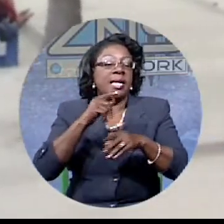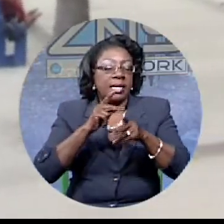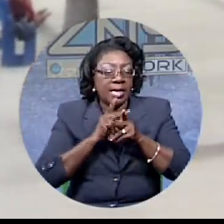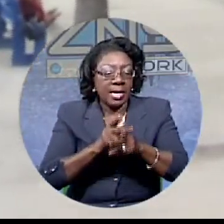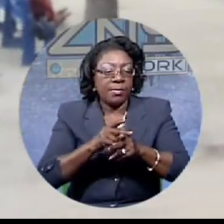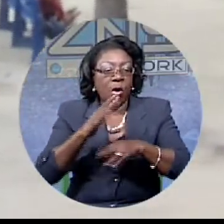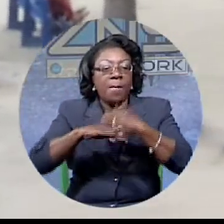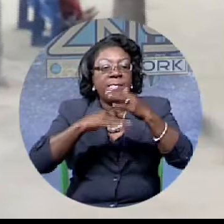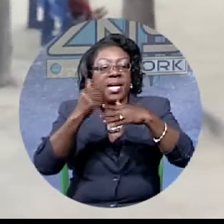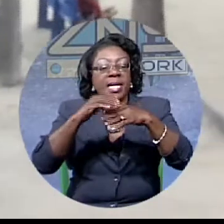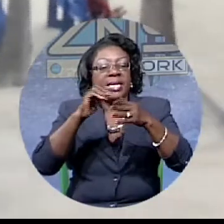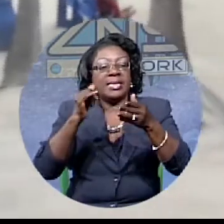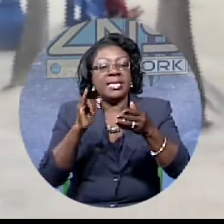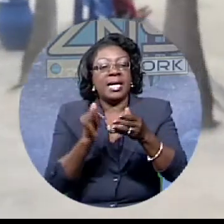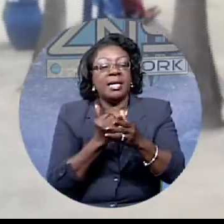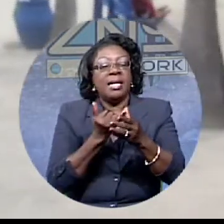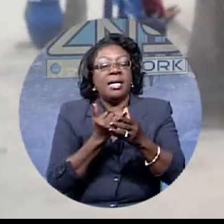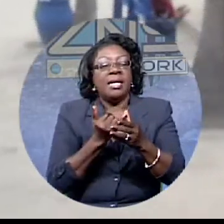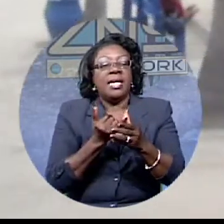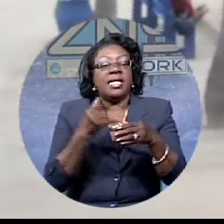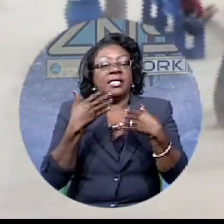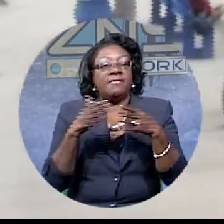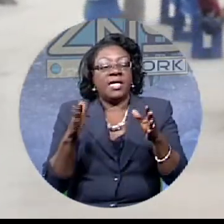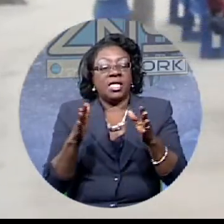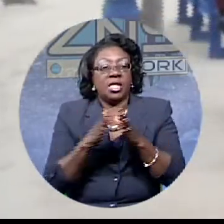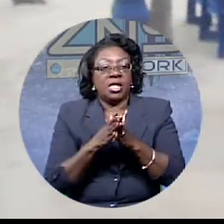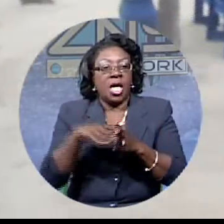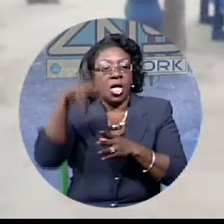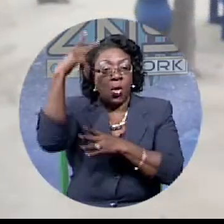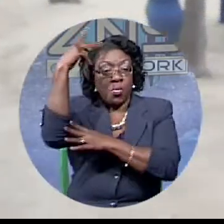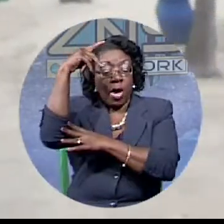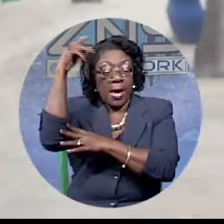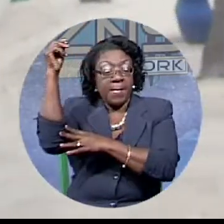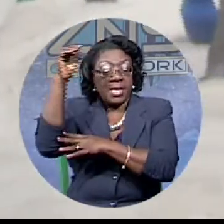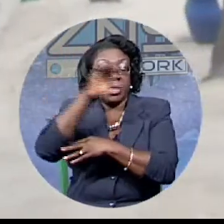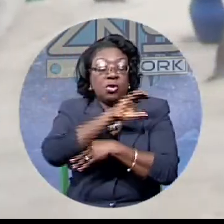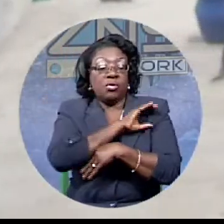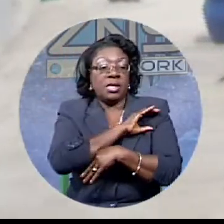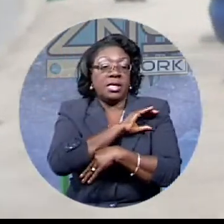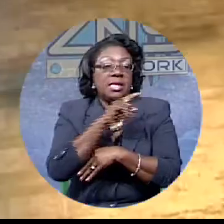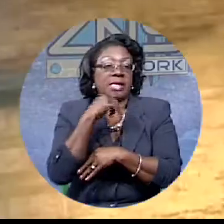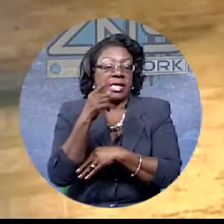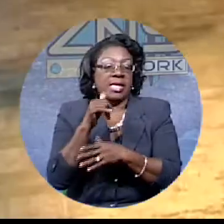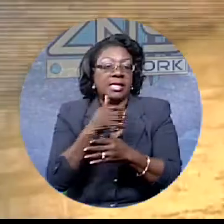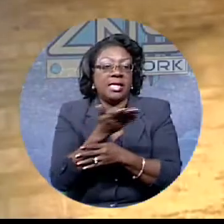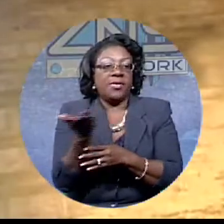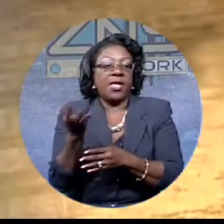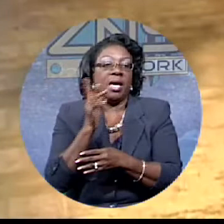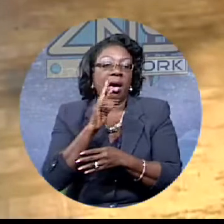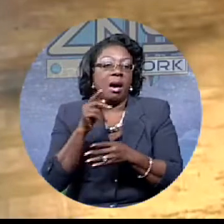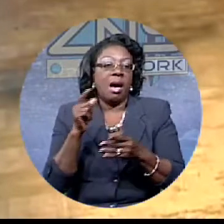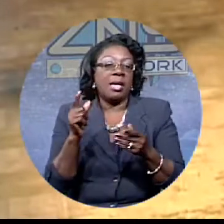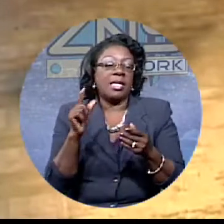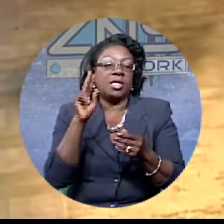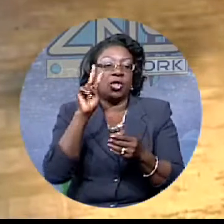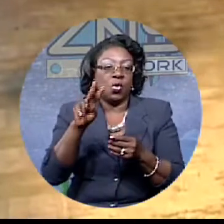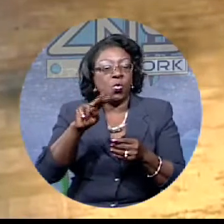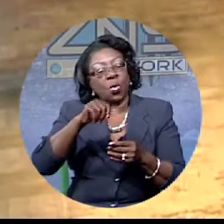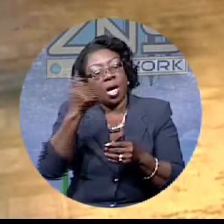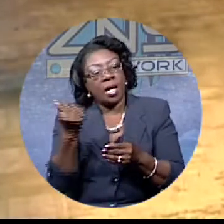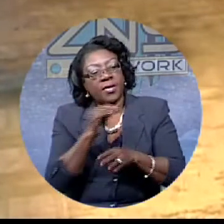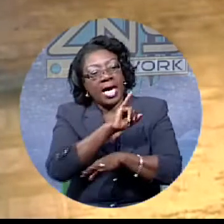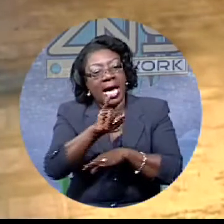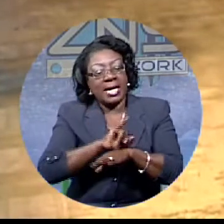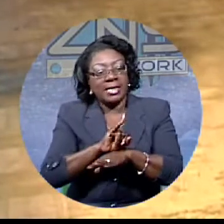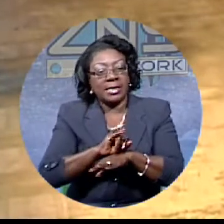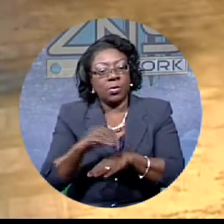for developments across the islands, Prime Minister Christie threw out this challenge. There are at least 2 other islands I will invite